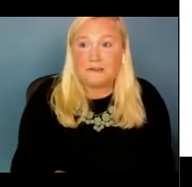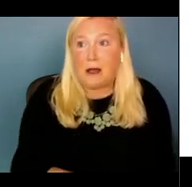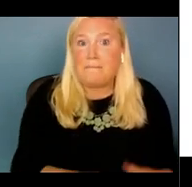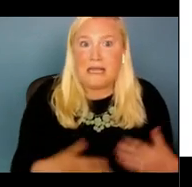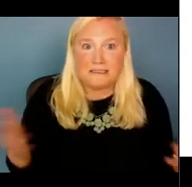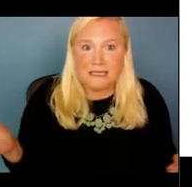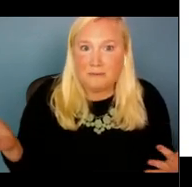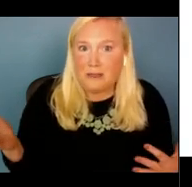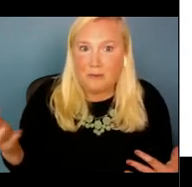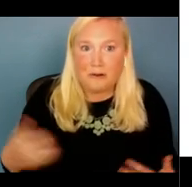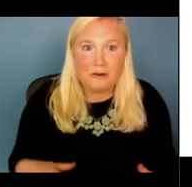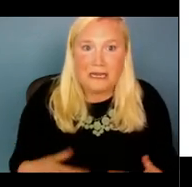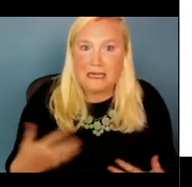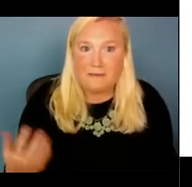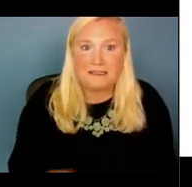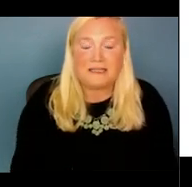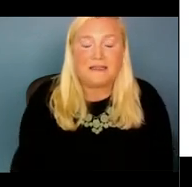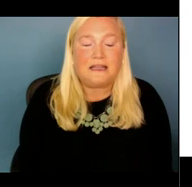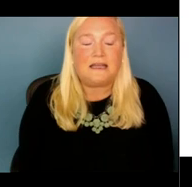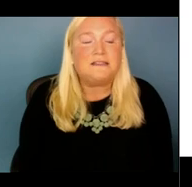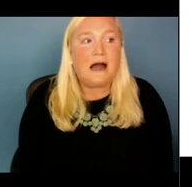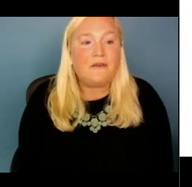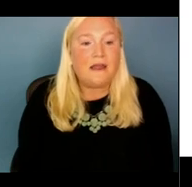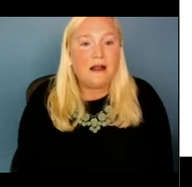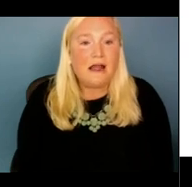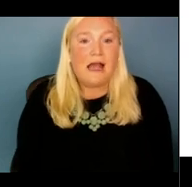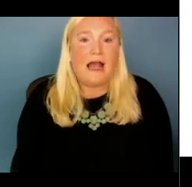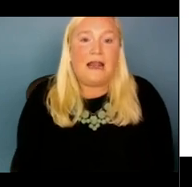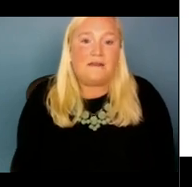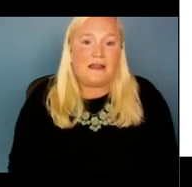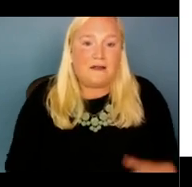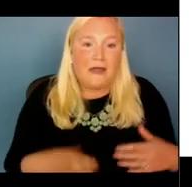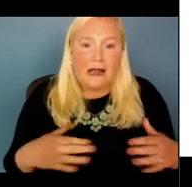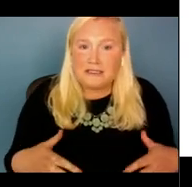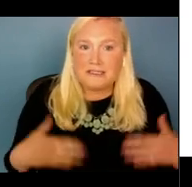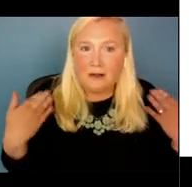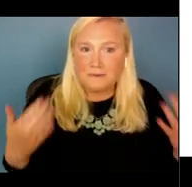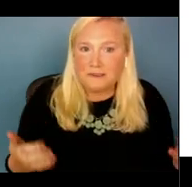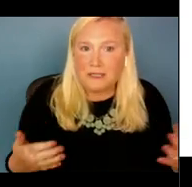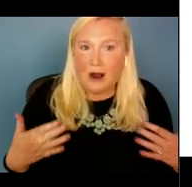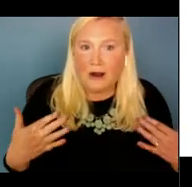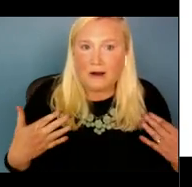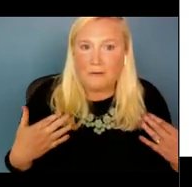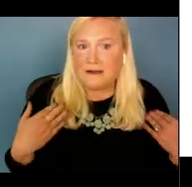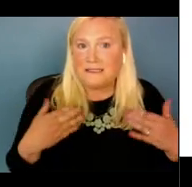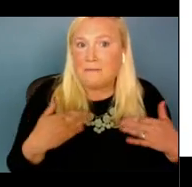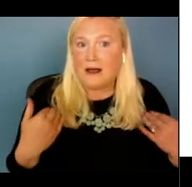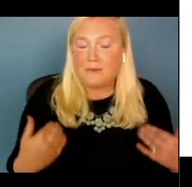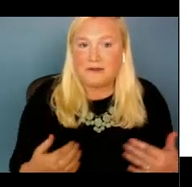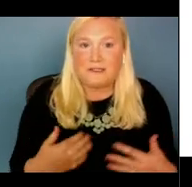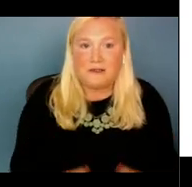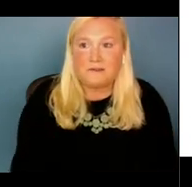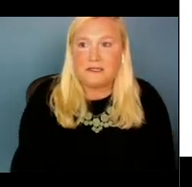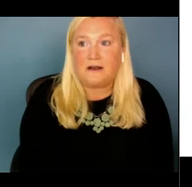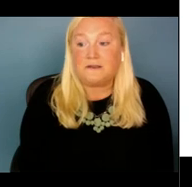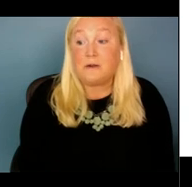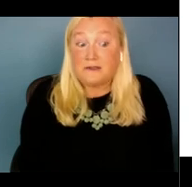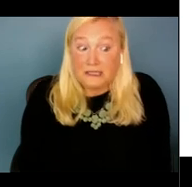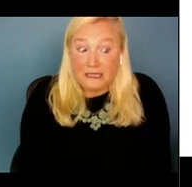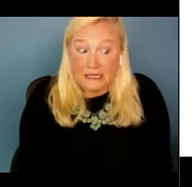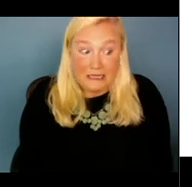media. There's amazing people creating amazing things out there. And I think that just helps our awareness. I'm not a person